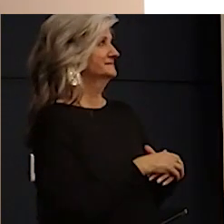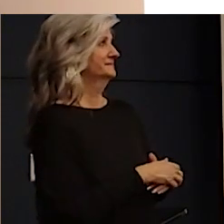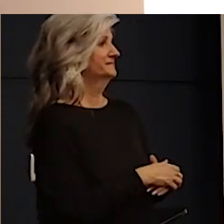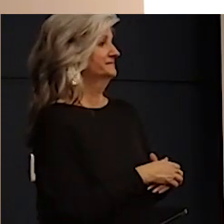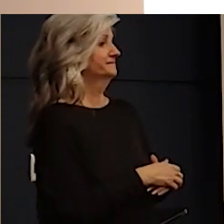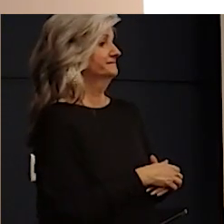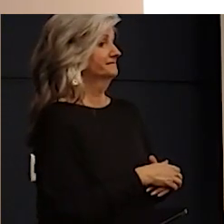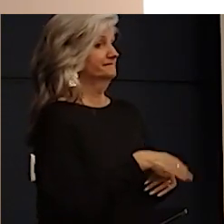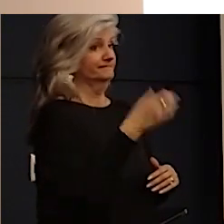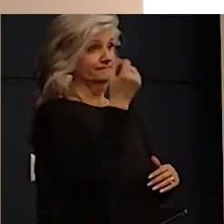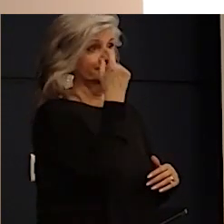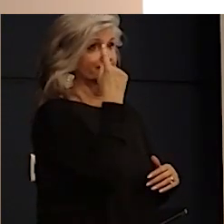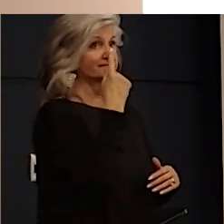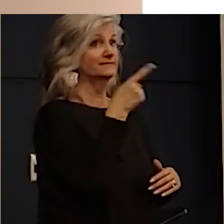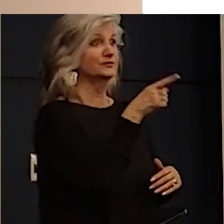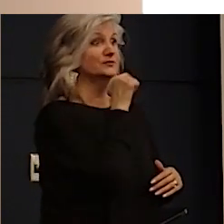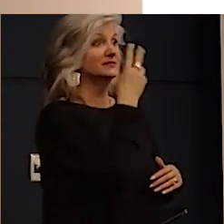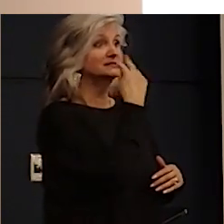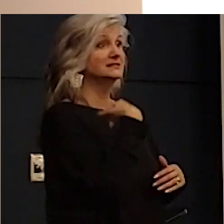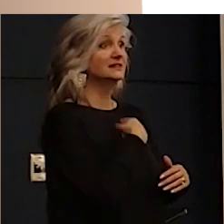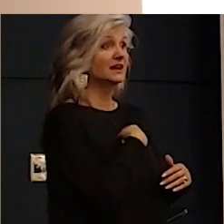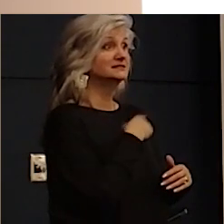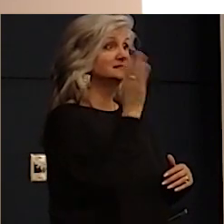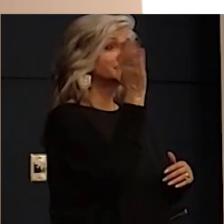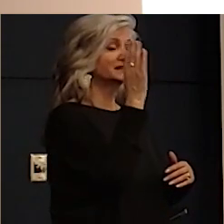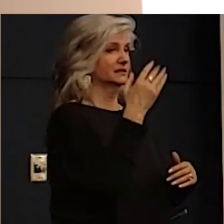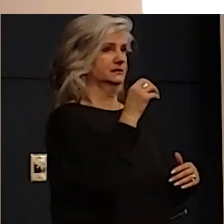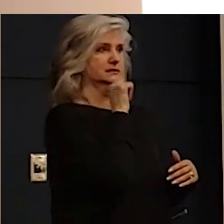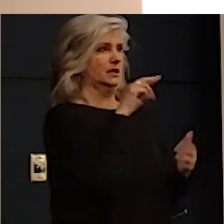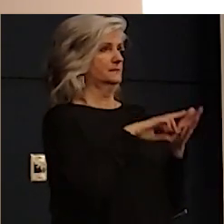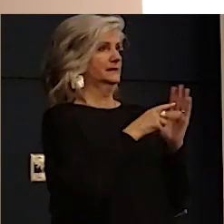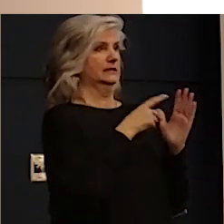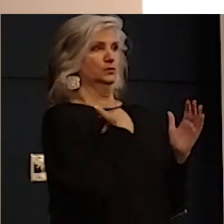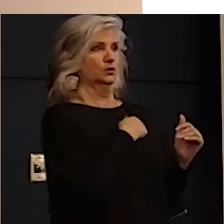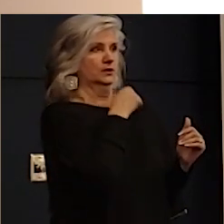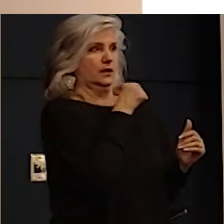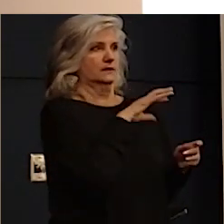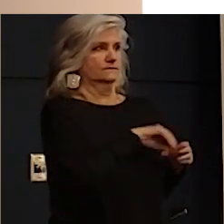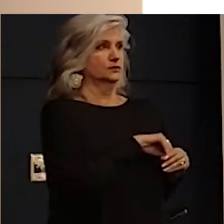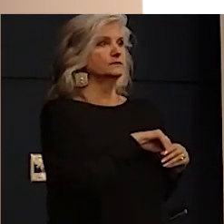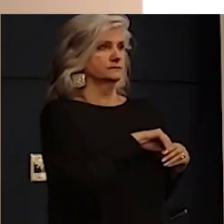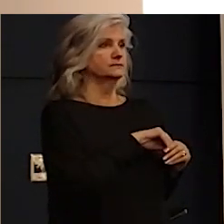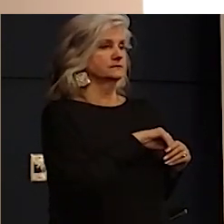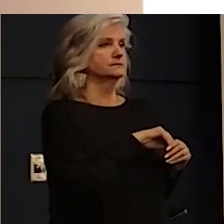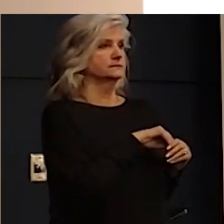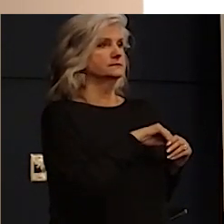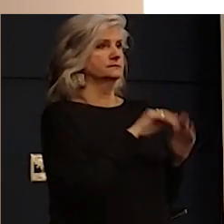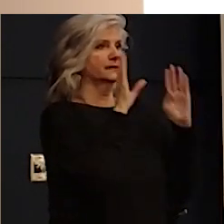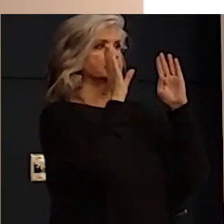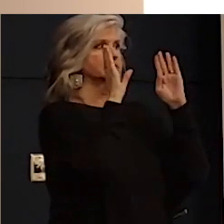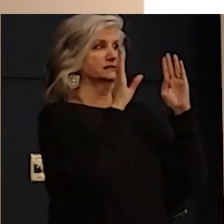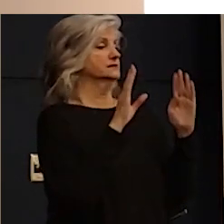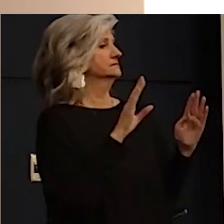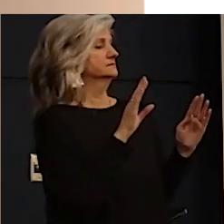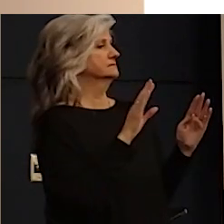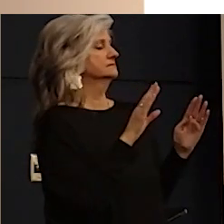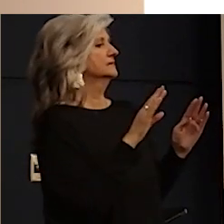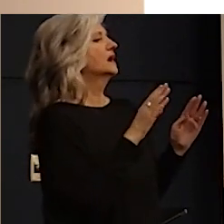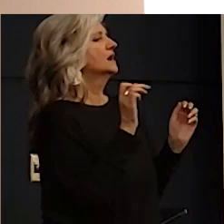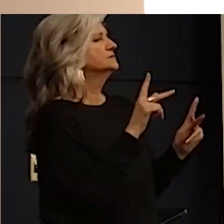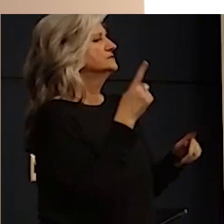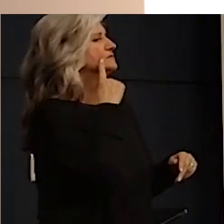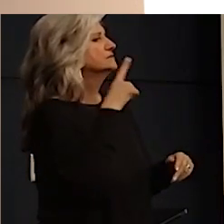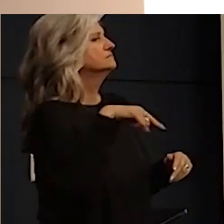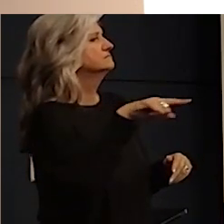Note, just because you're not going to see us speaking doesn't mean we're not very much involved in this case and paying attention. This is an opportunity for folks who